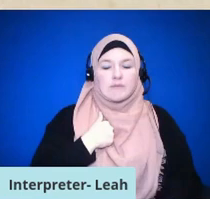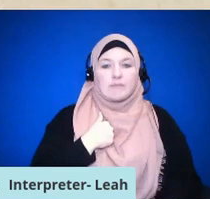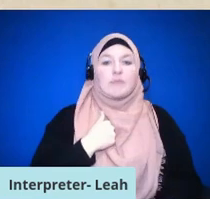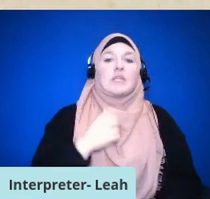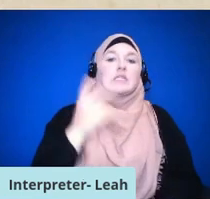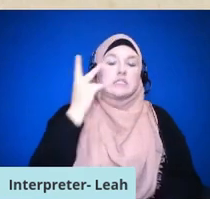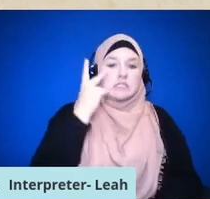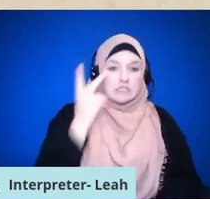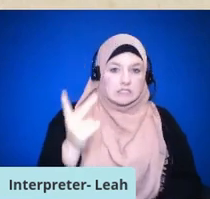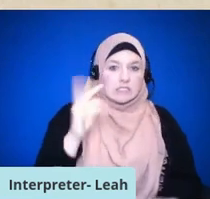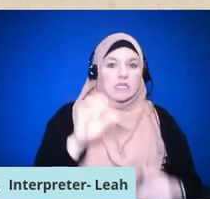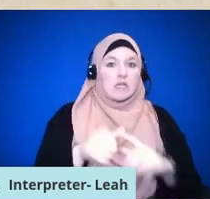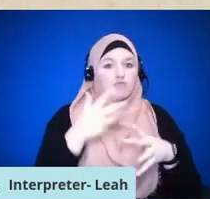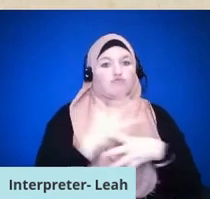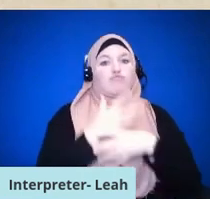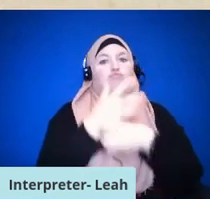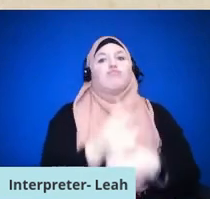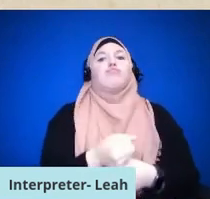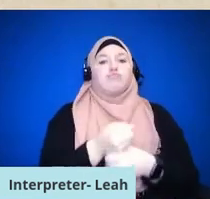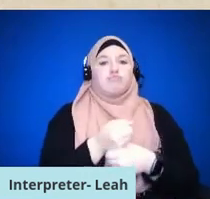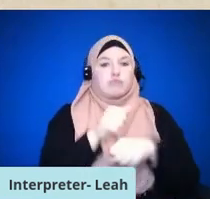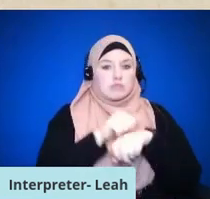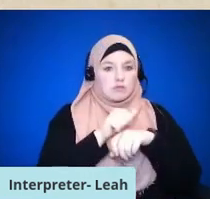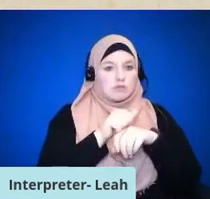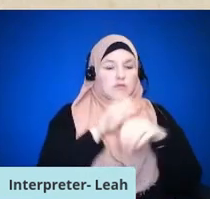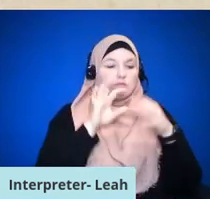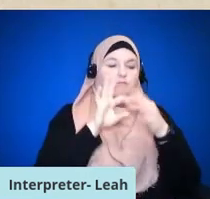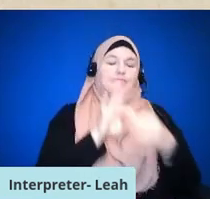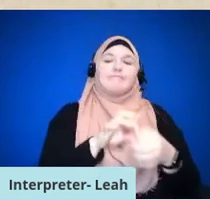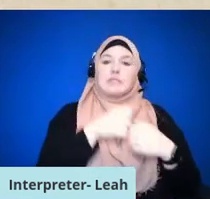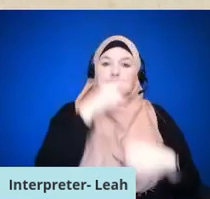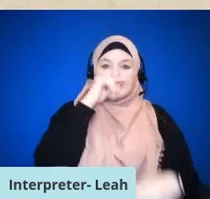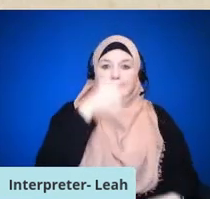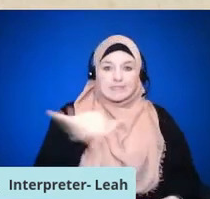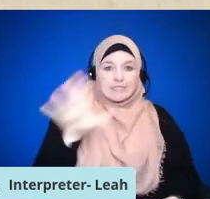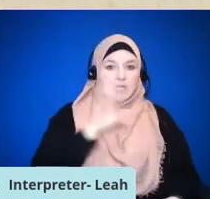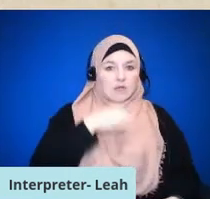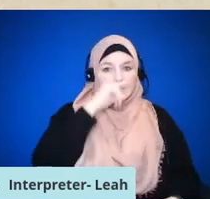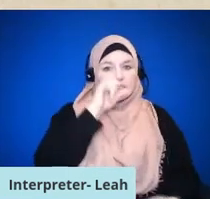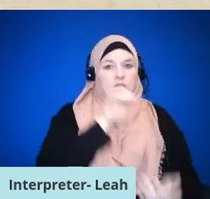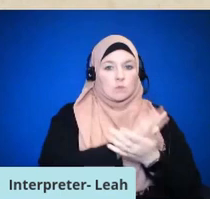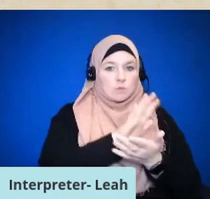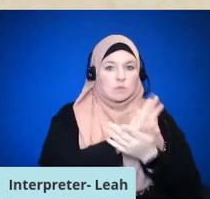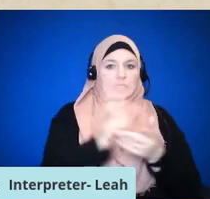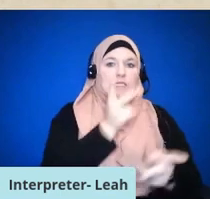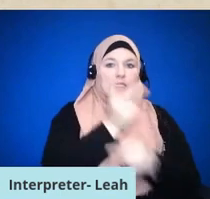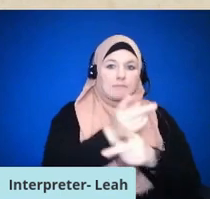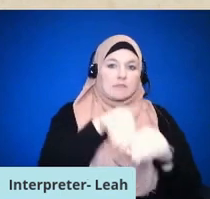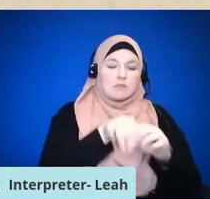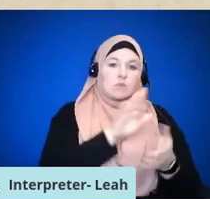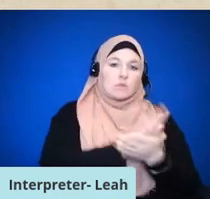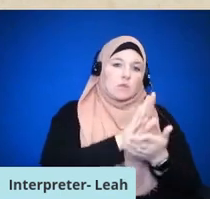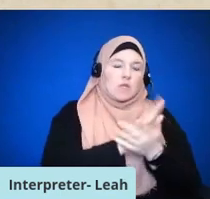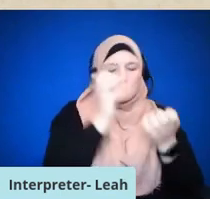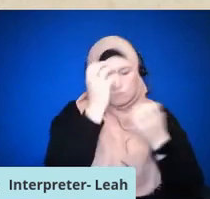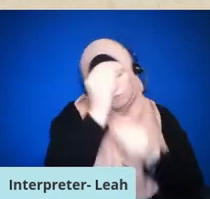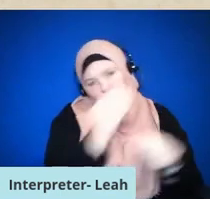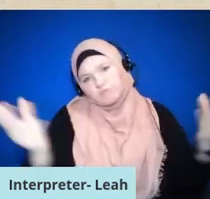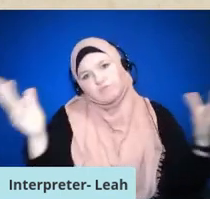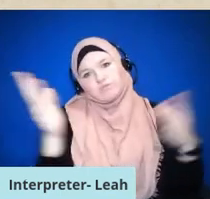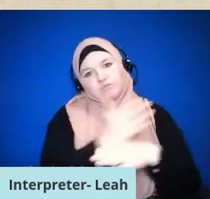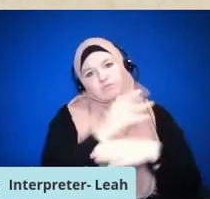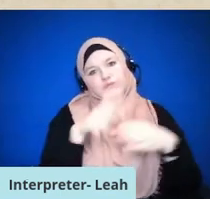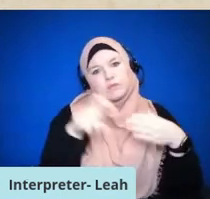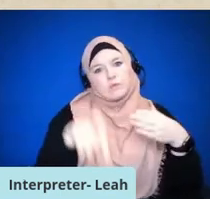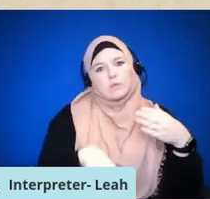how we are confident in regard to sending our kids to school and keeping them in the school. So I just wanted to share the